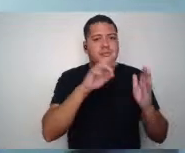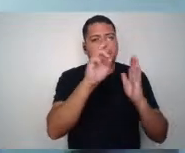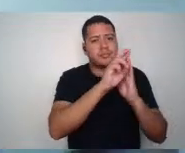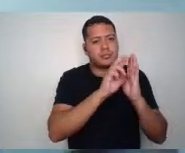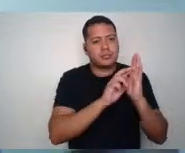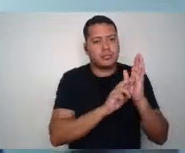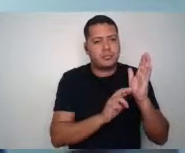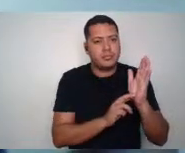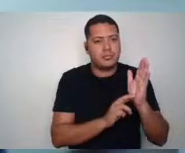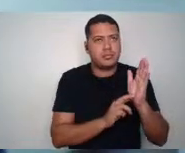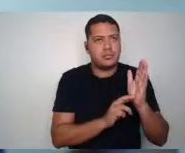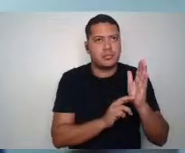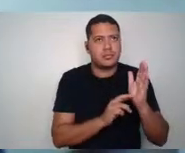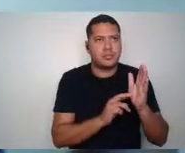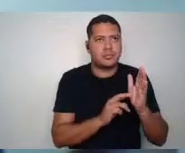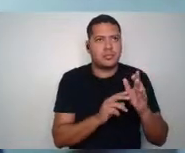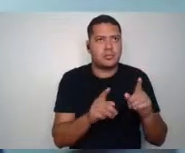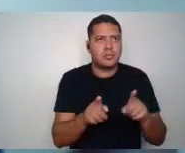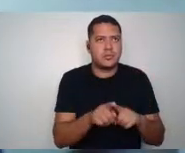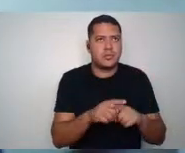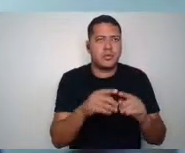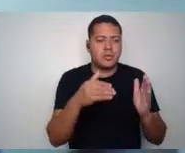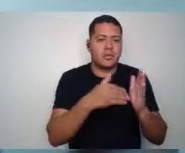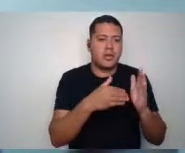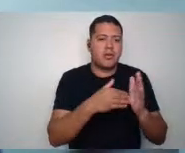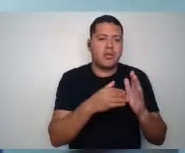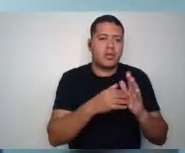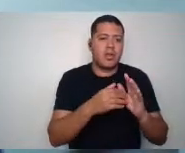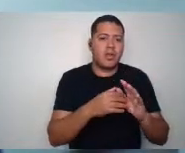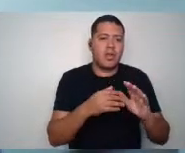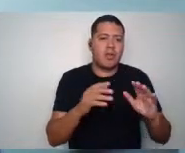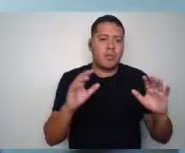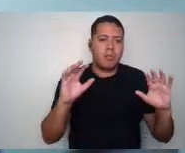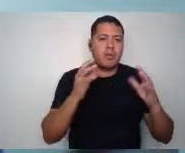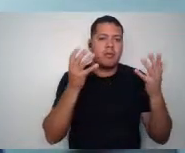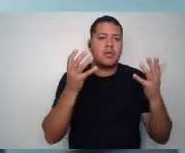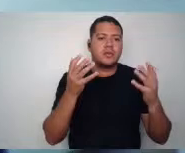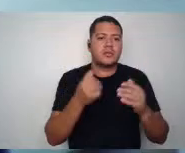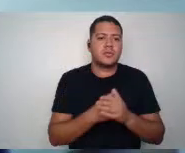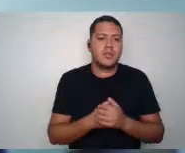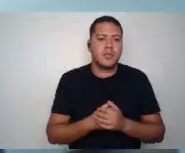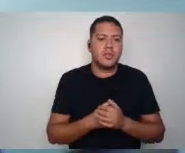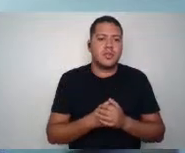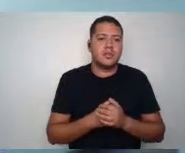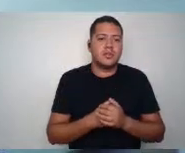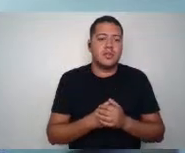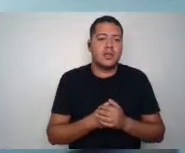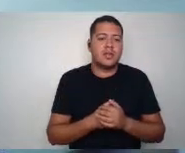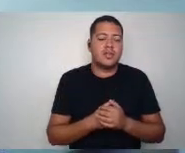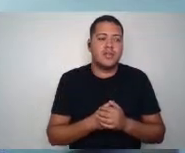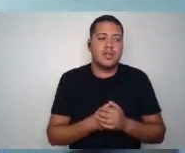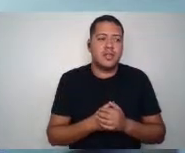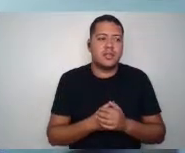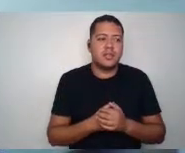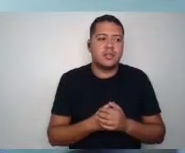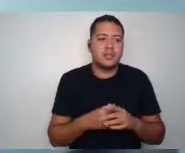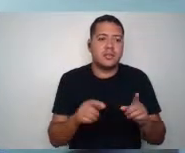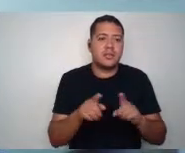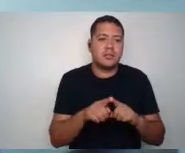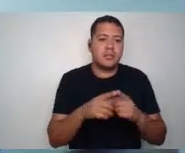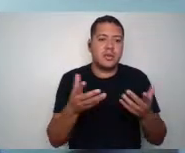comments will definitely be made at the end of the presentations, okay? Now